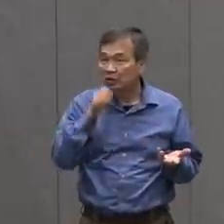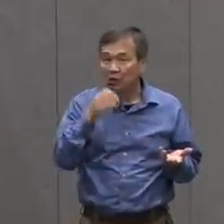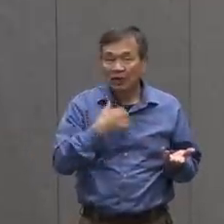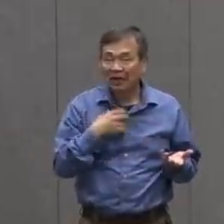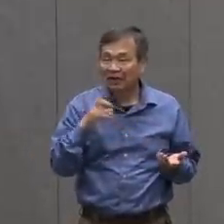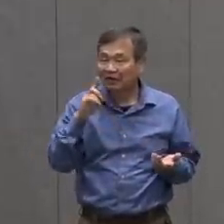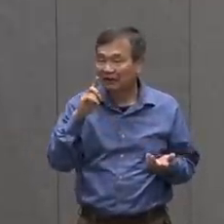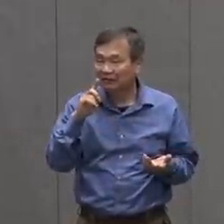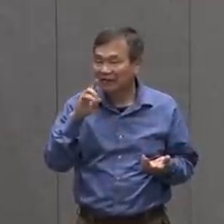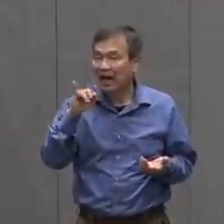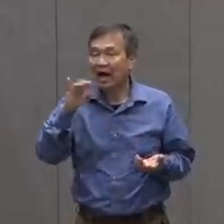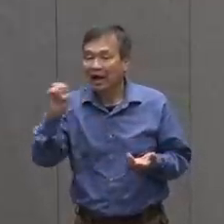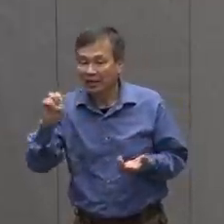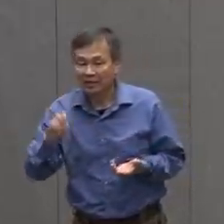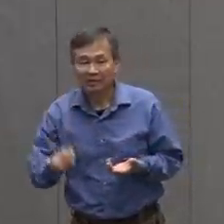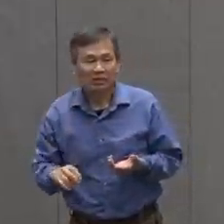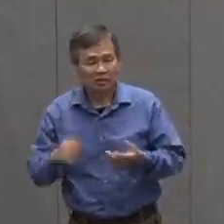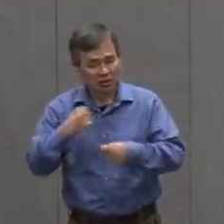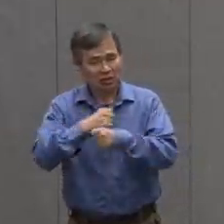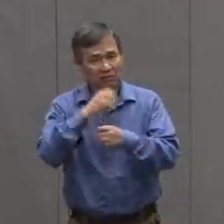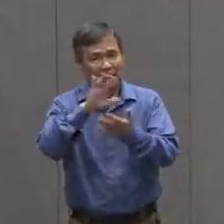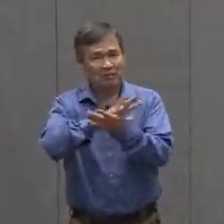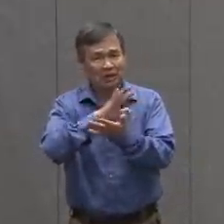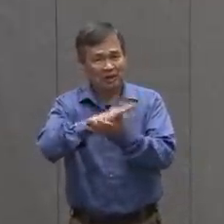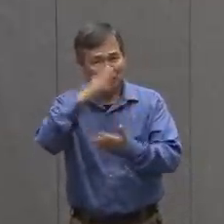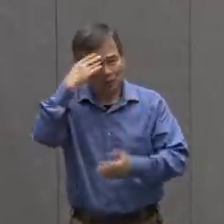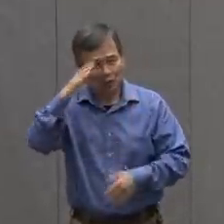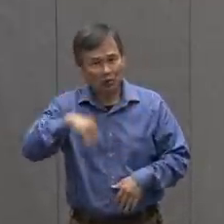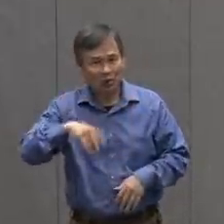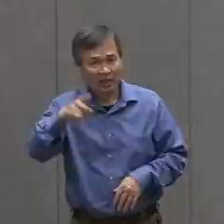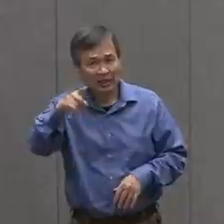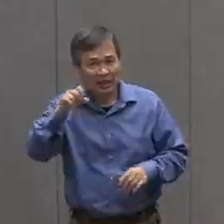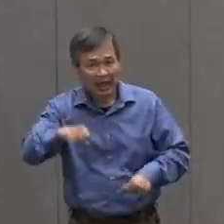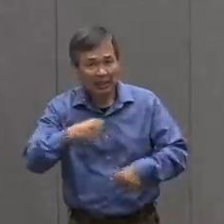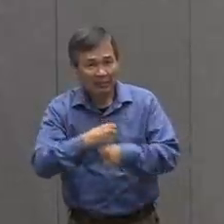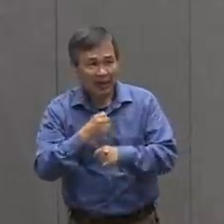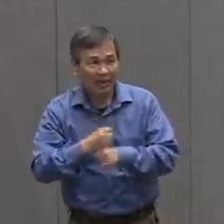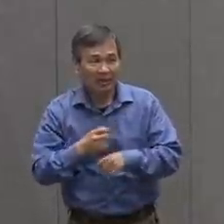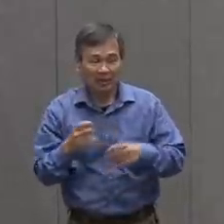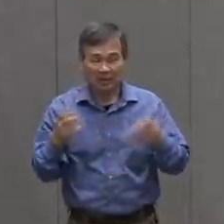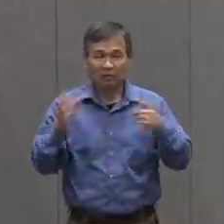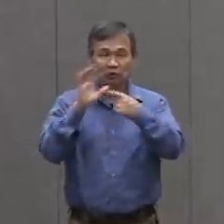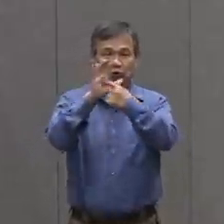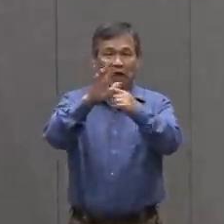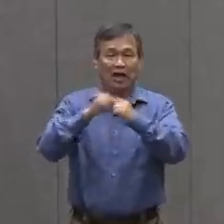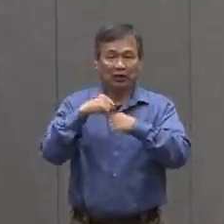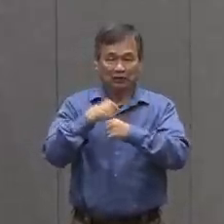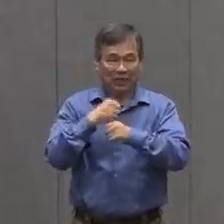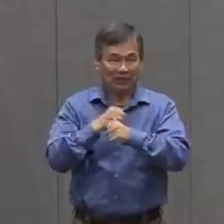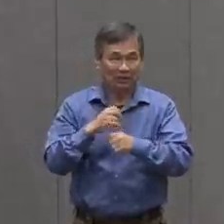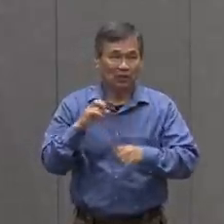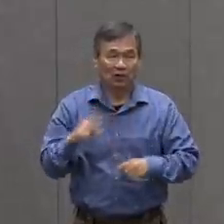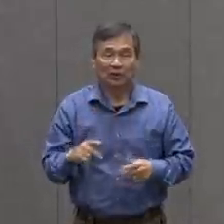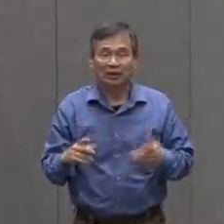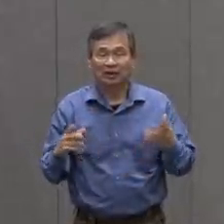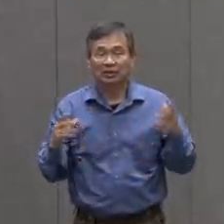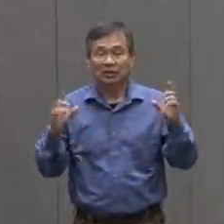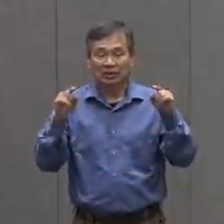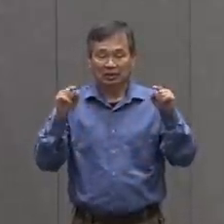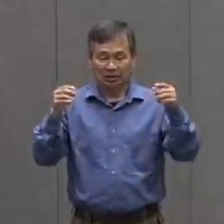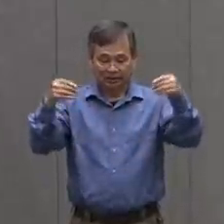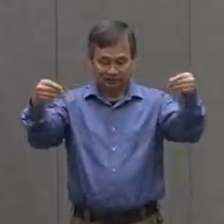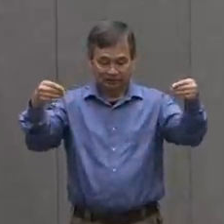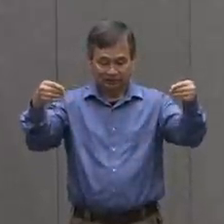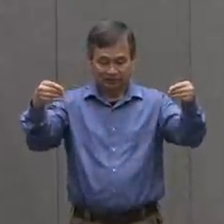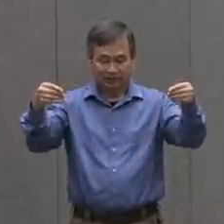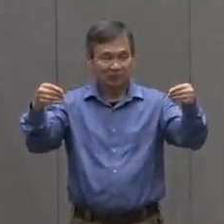home, you can actually make one out of paper. Did you know that? In order to make one out of paper, you're going to need something